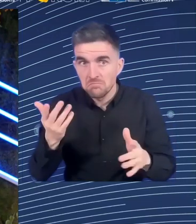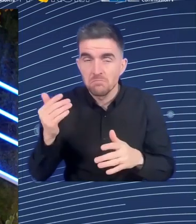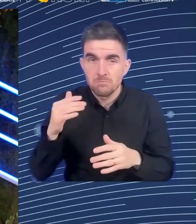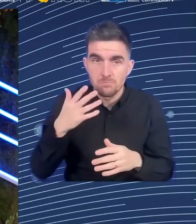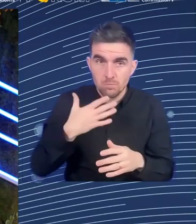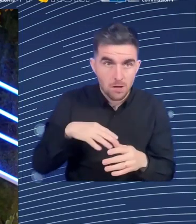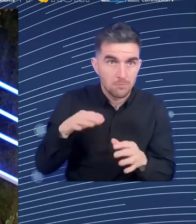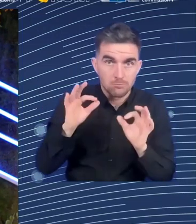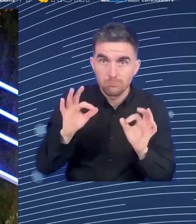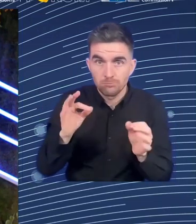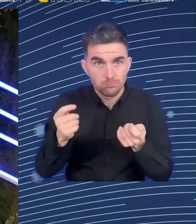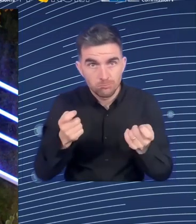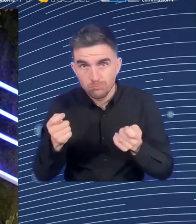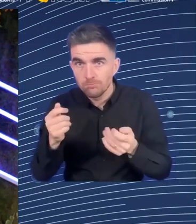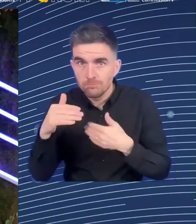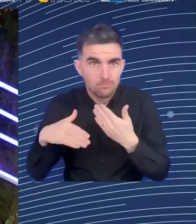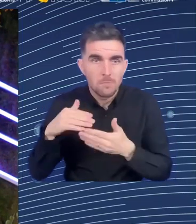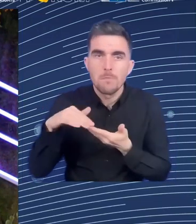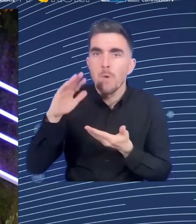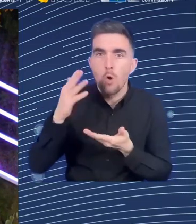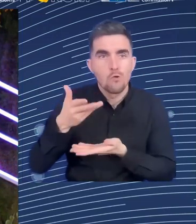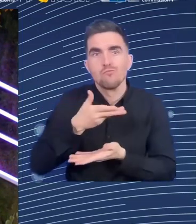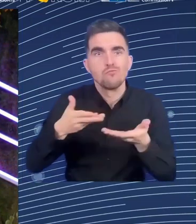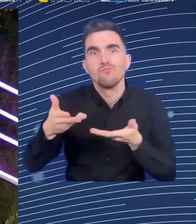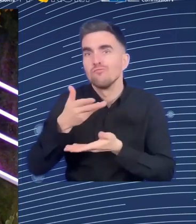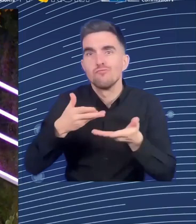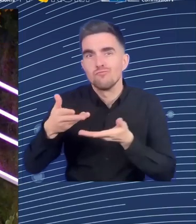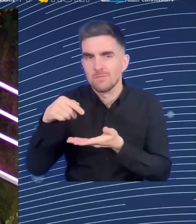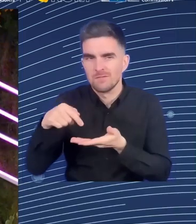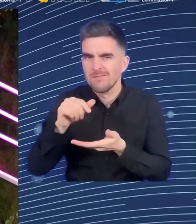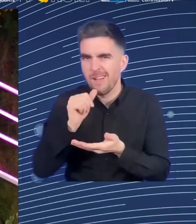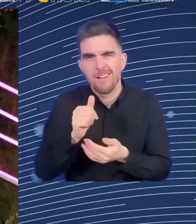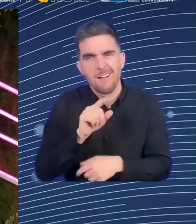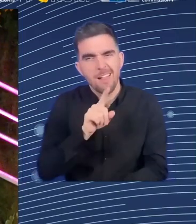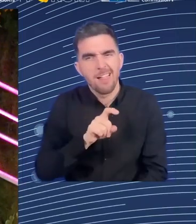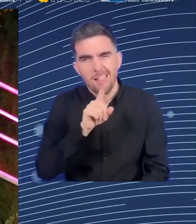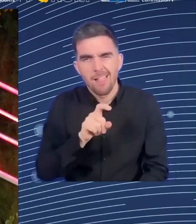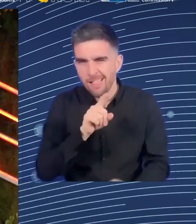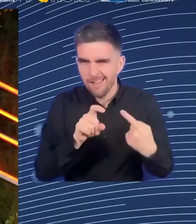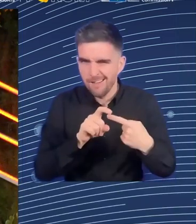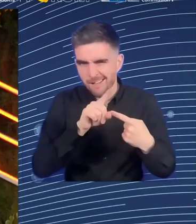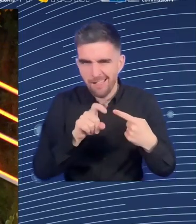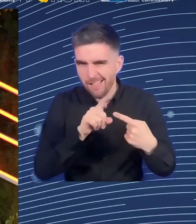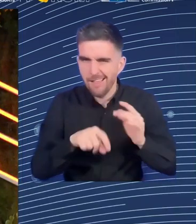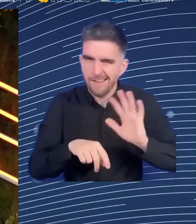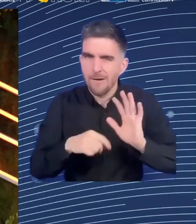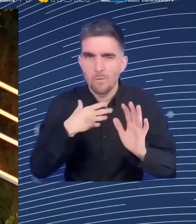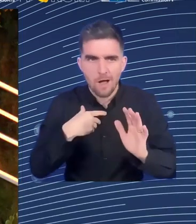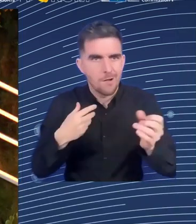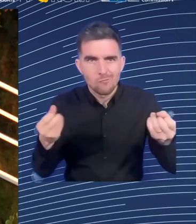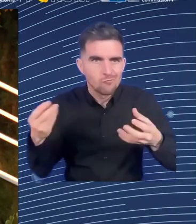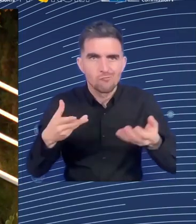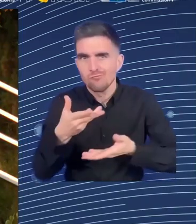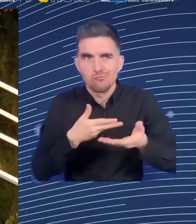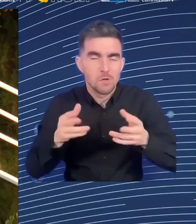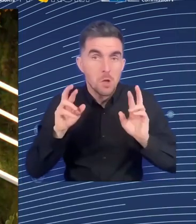Elias, I'm going to start with you because we talked this morning about some of the difficulties met